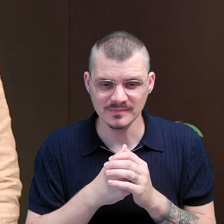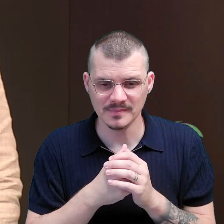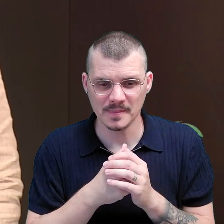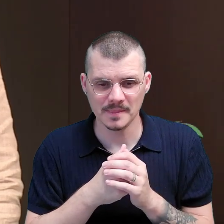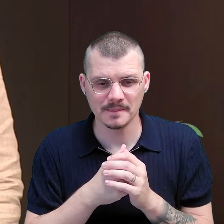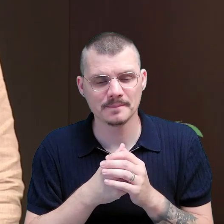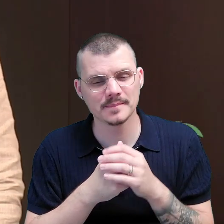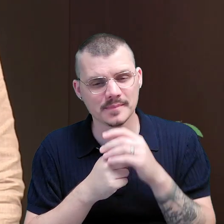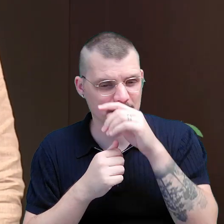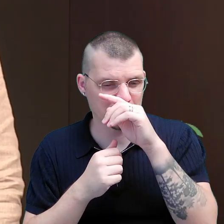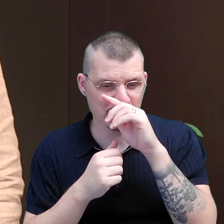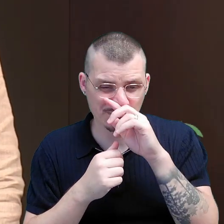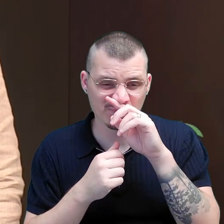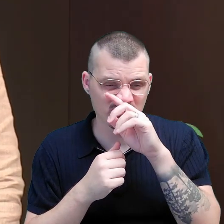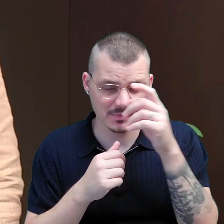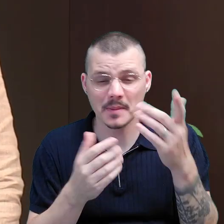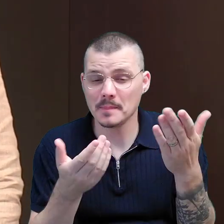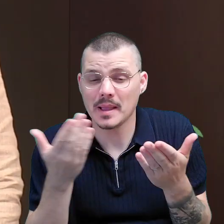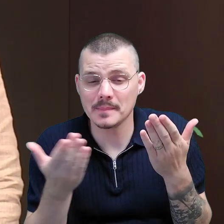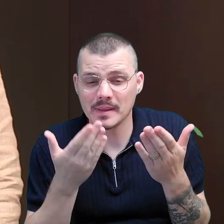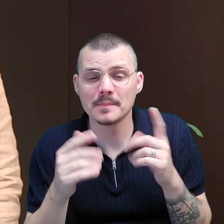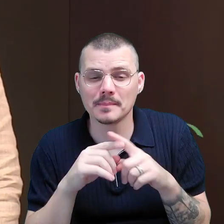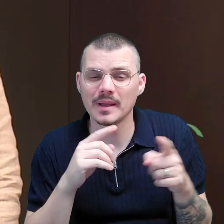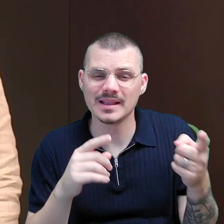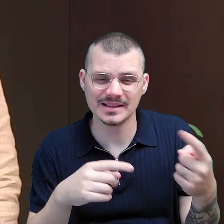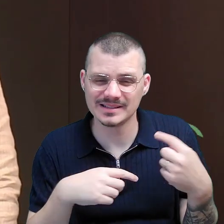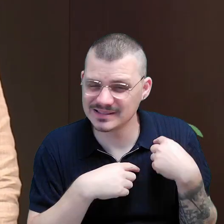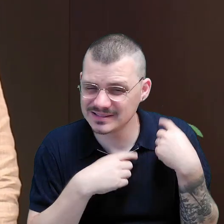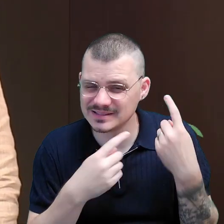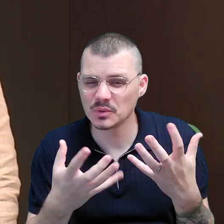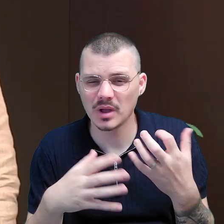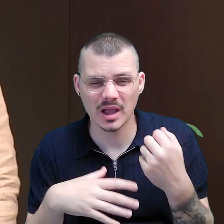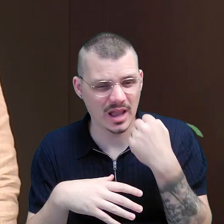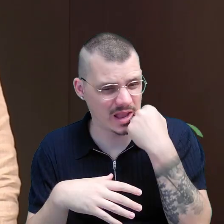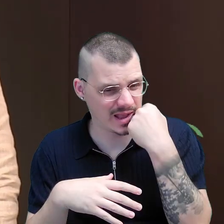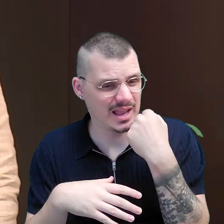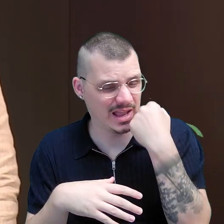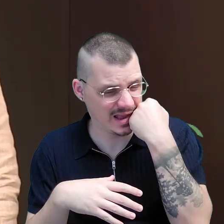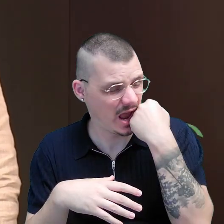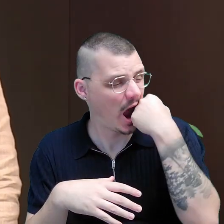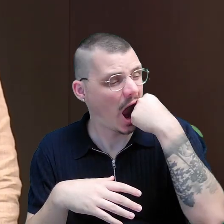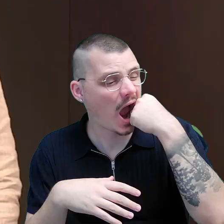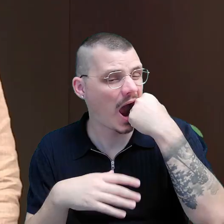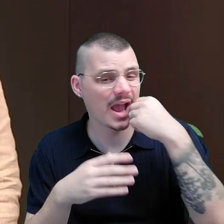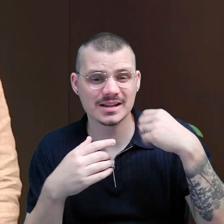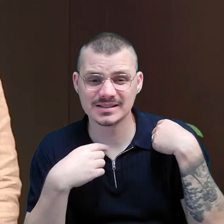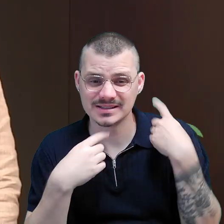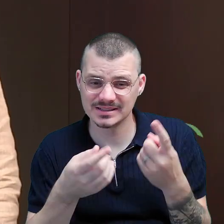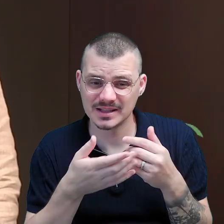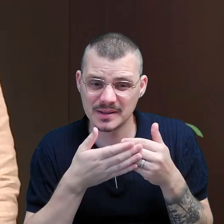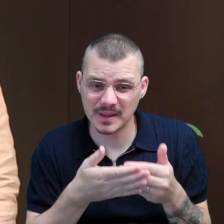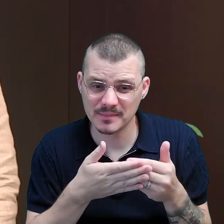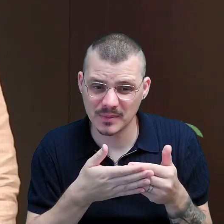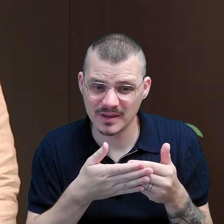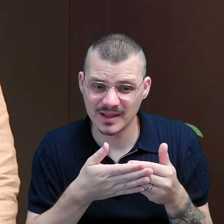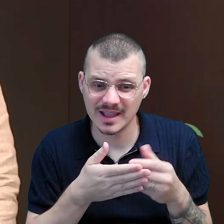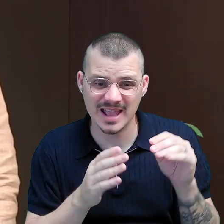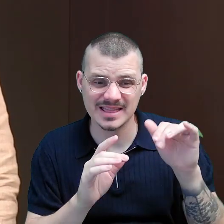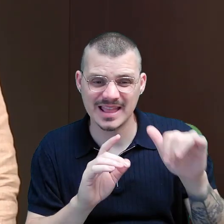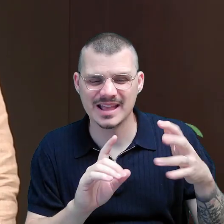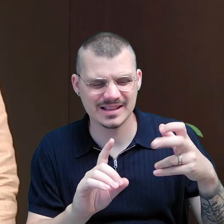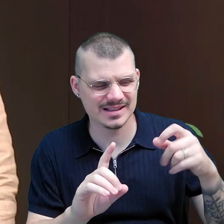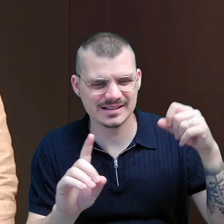Well, maybe, but he'd wanted to jam his fist in his mouth since he was an infant, and that